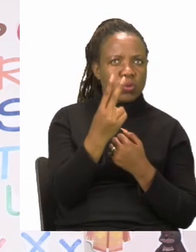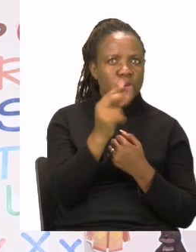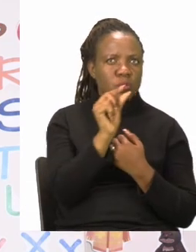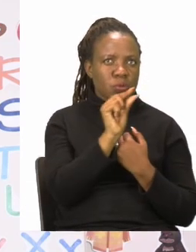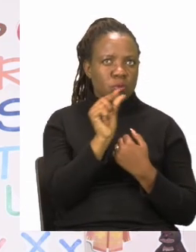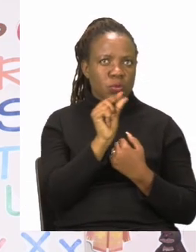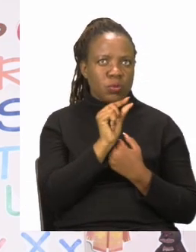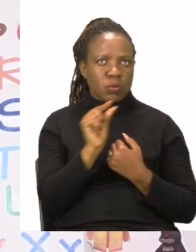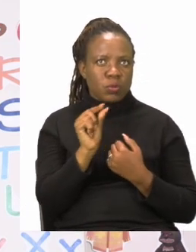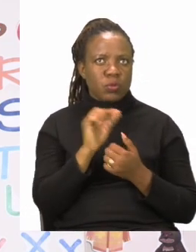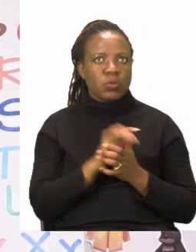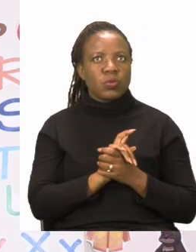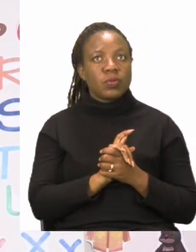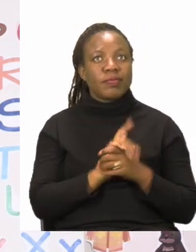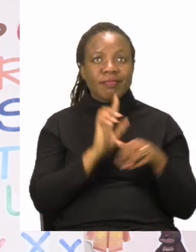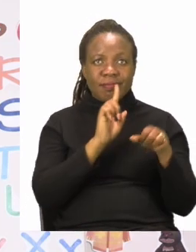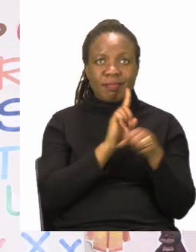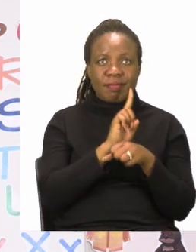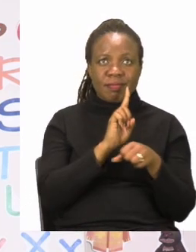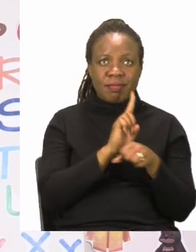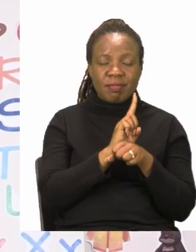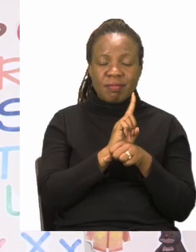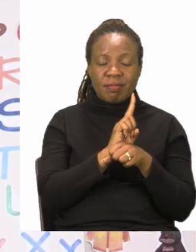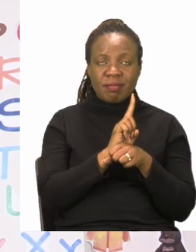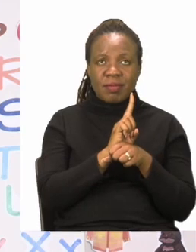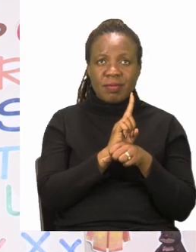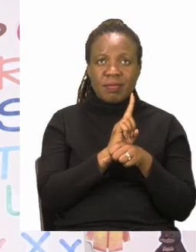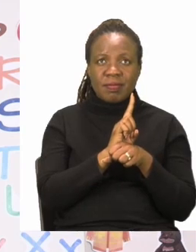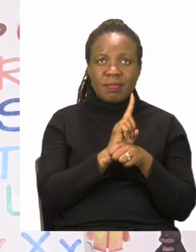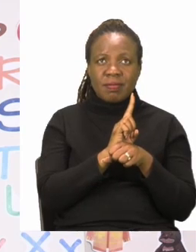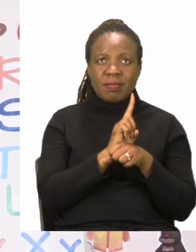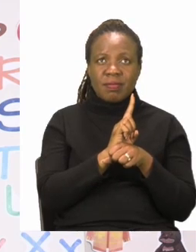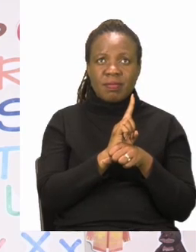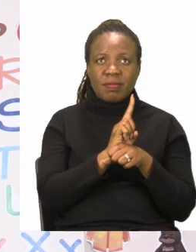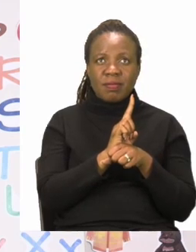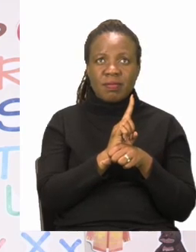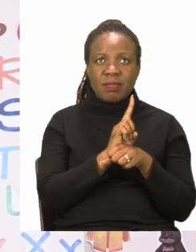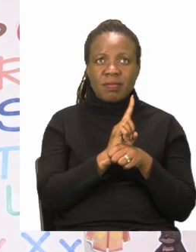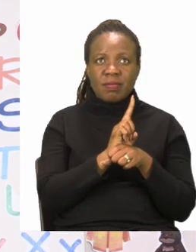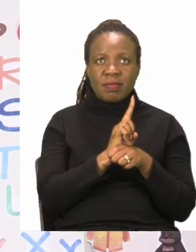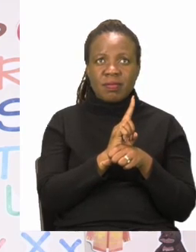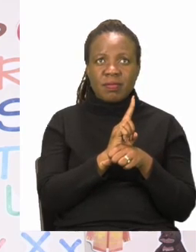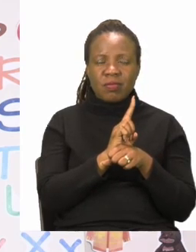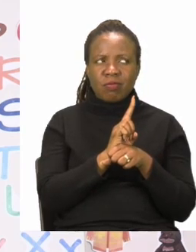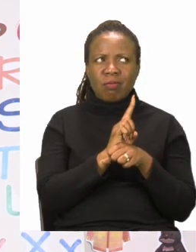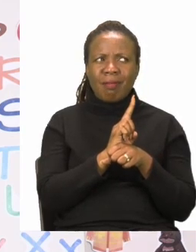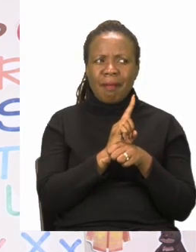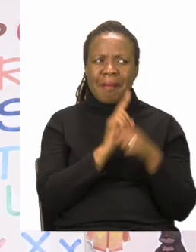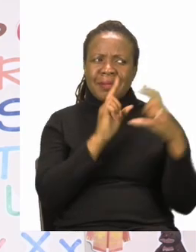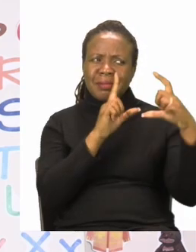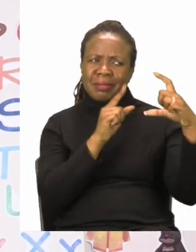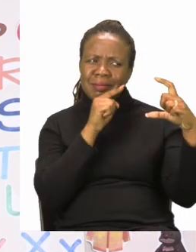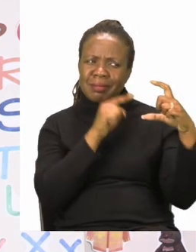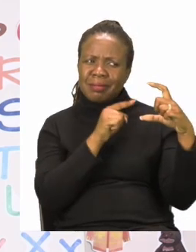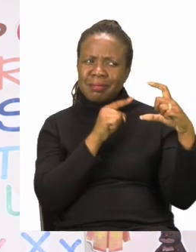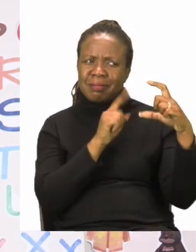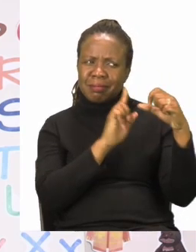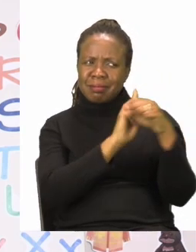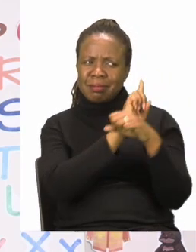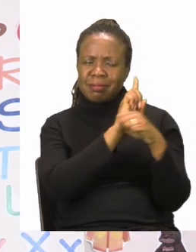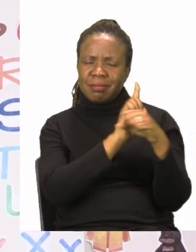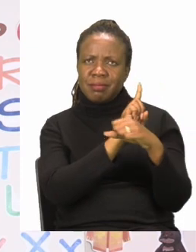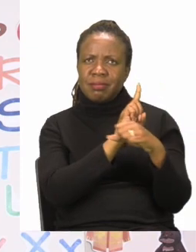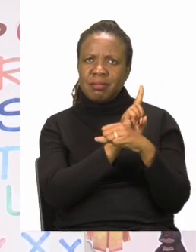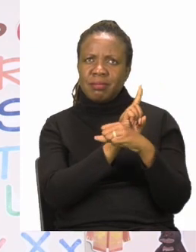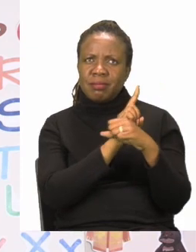at the first word. The first one was next to your first picture. Now what we can